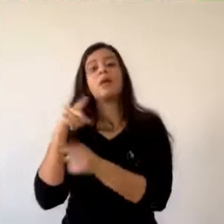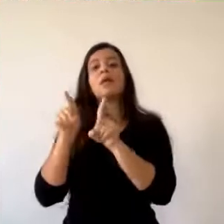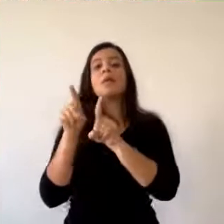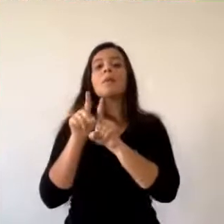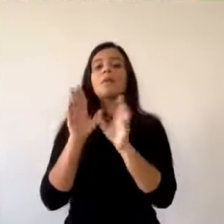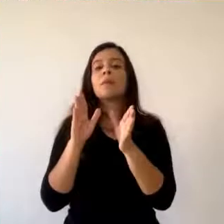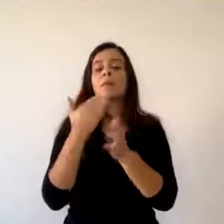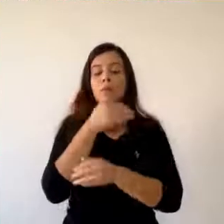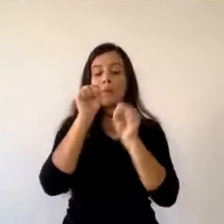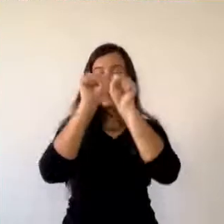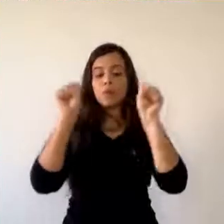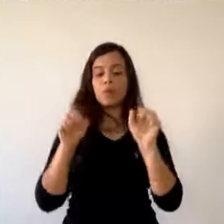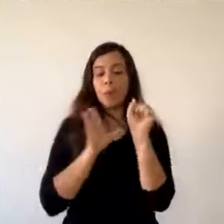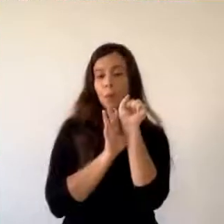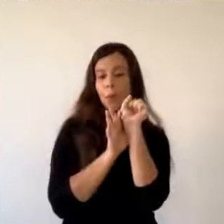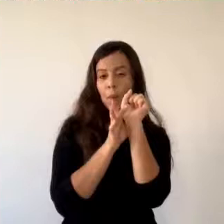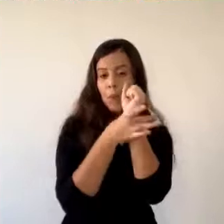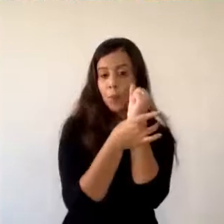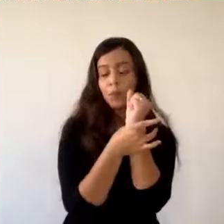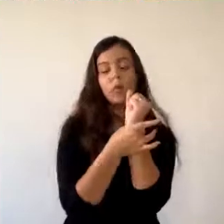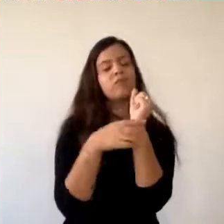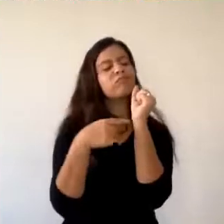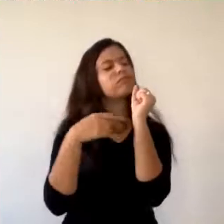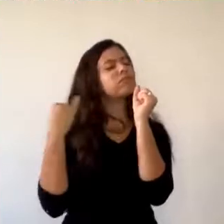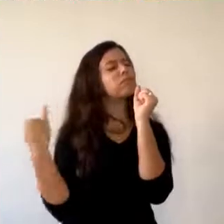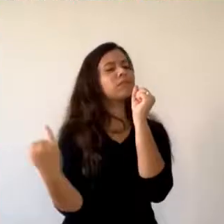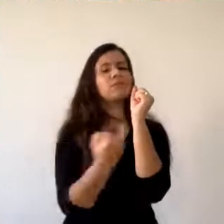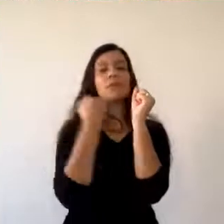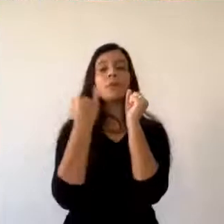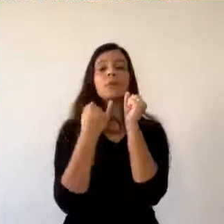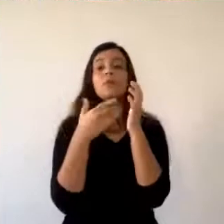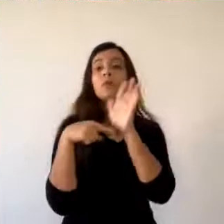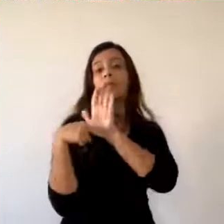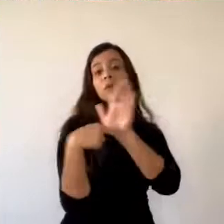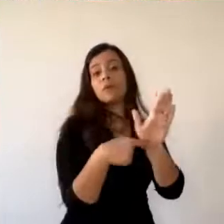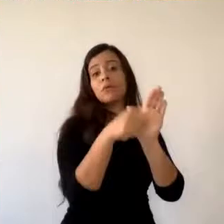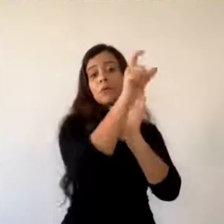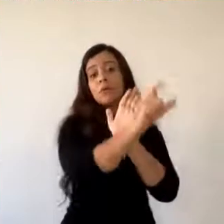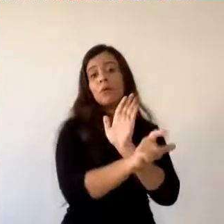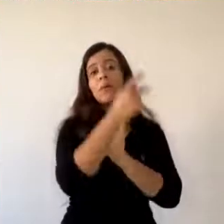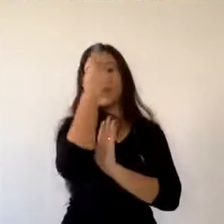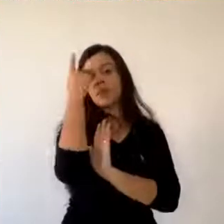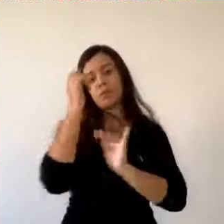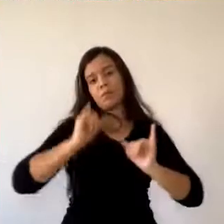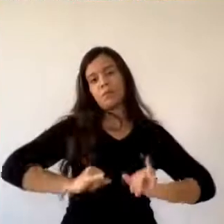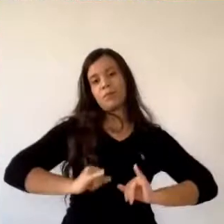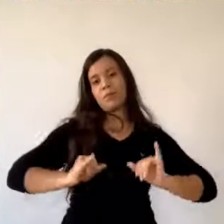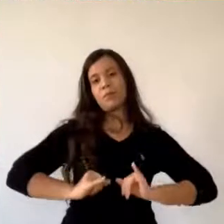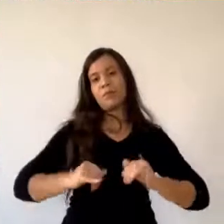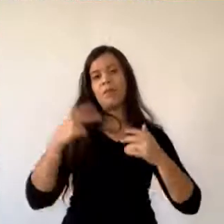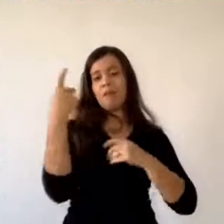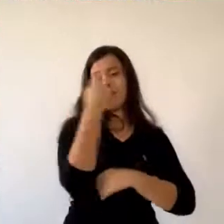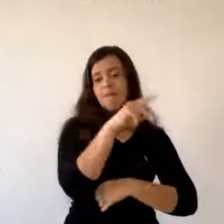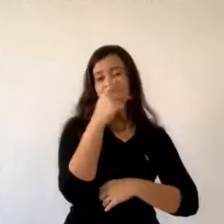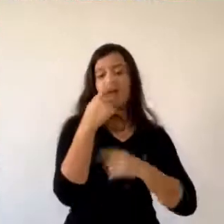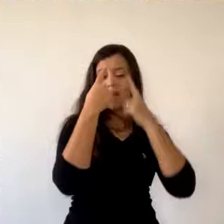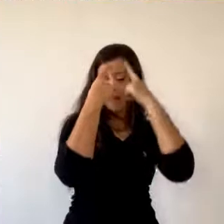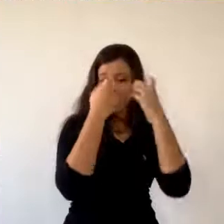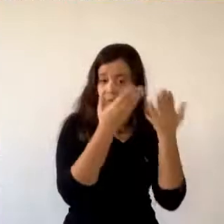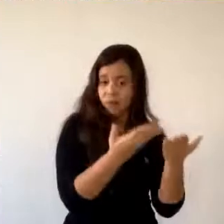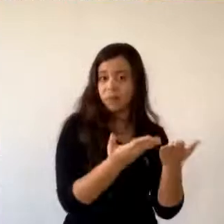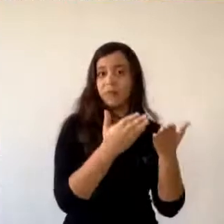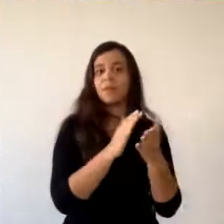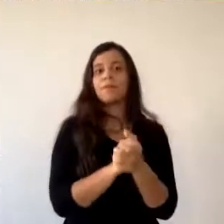for institutional protection are essential in order to ensure some